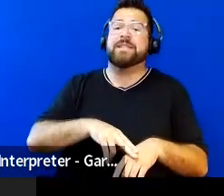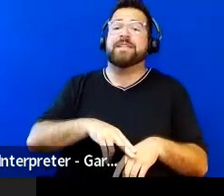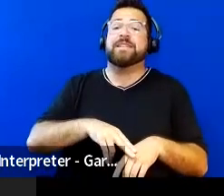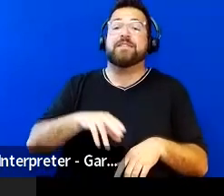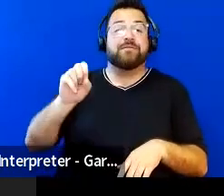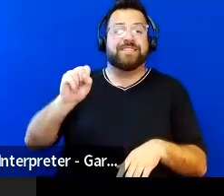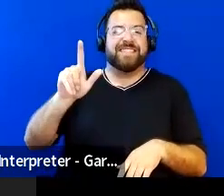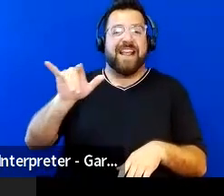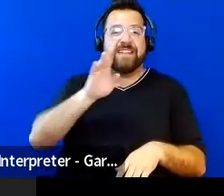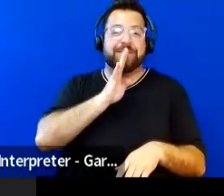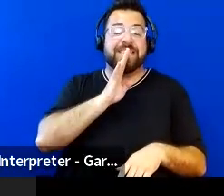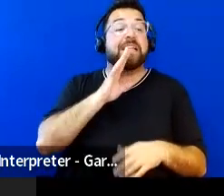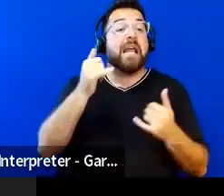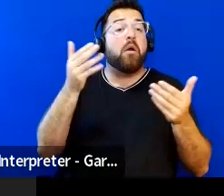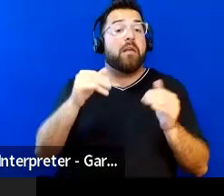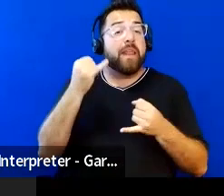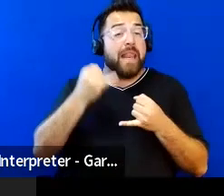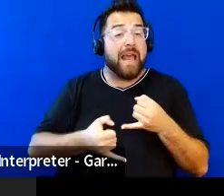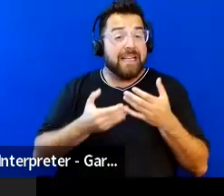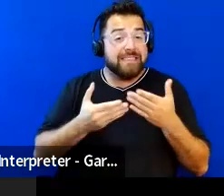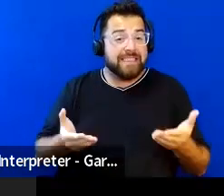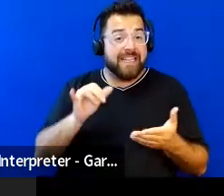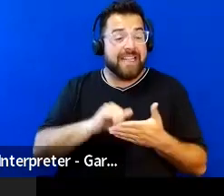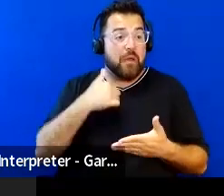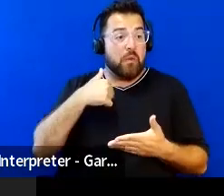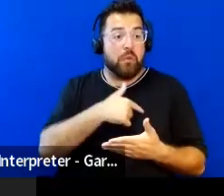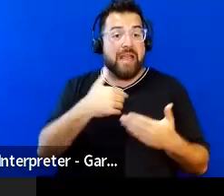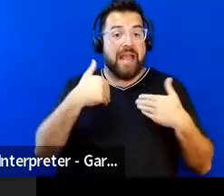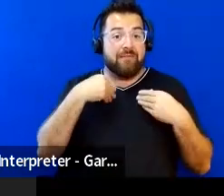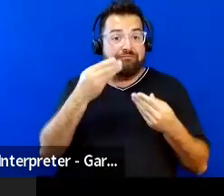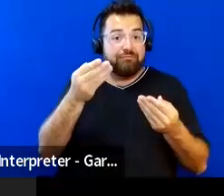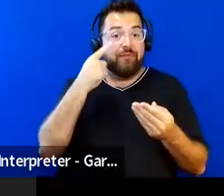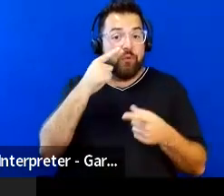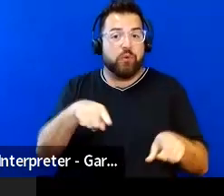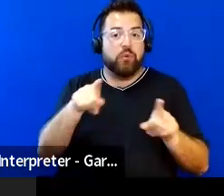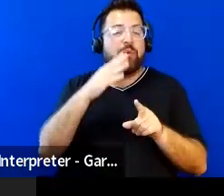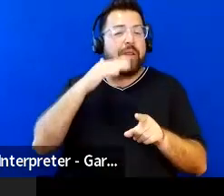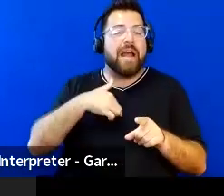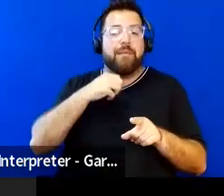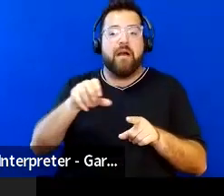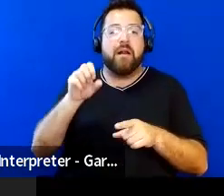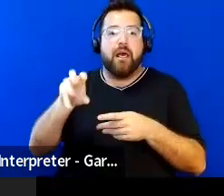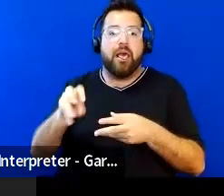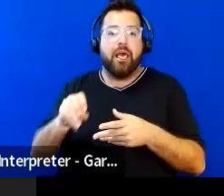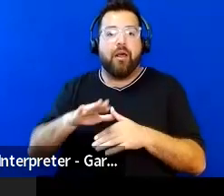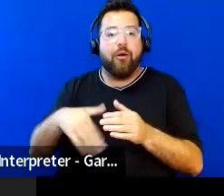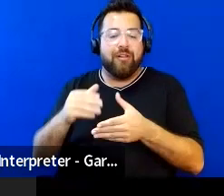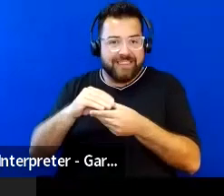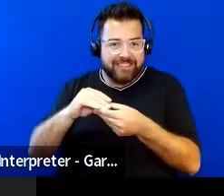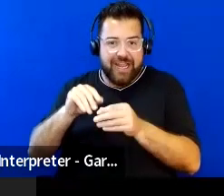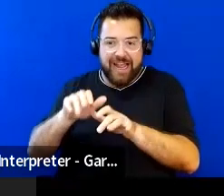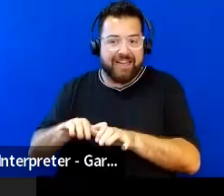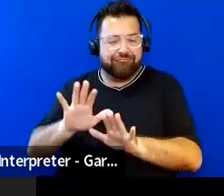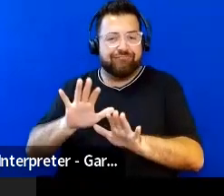the very last thing that we have for you, and I'm not going to put all of these in the chat right now because I'll give them to you in